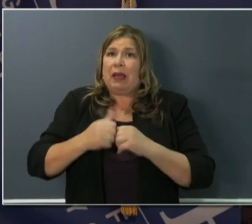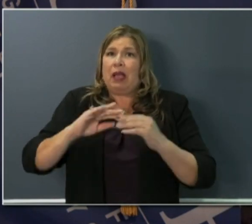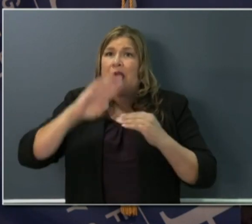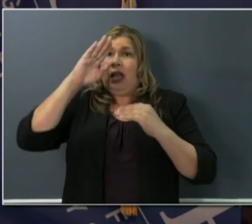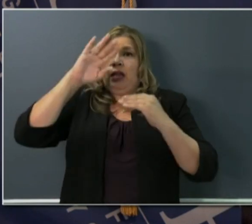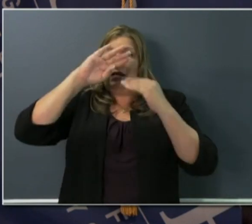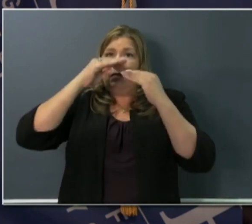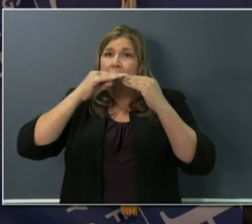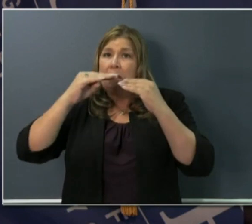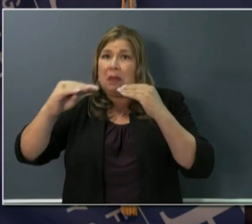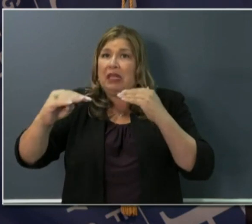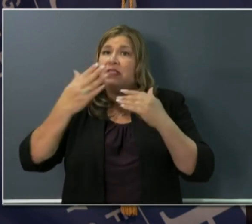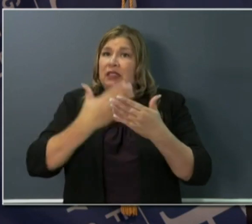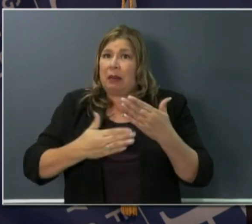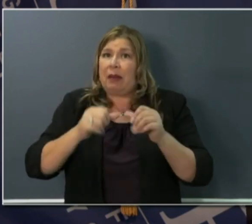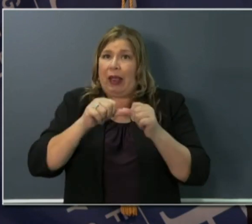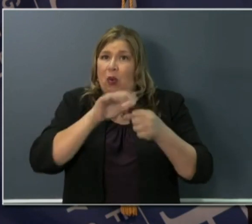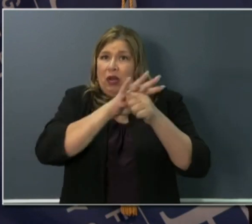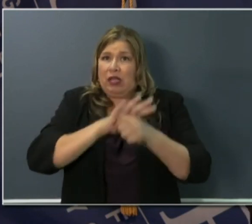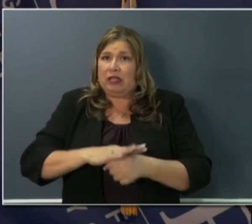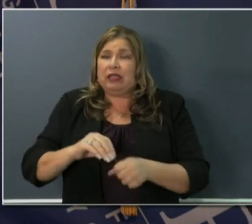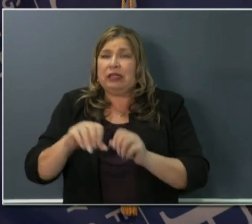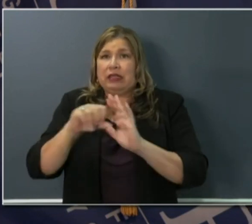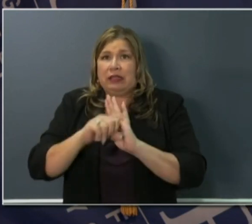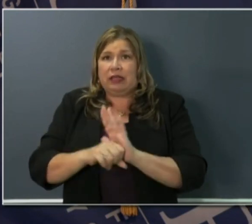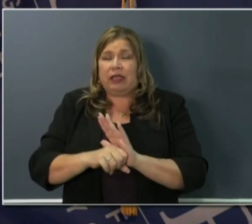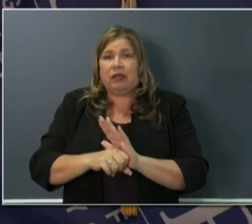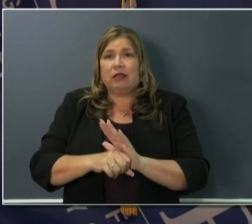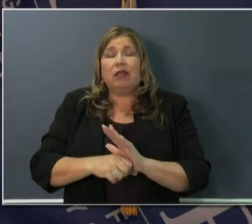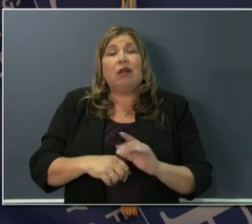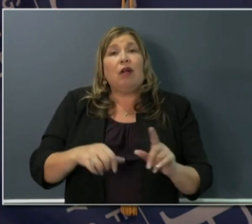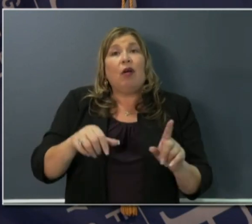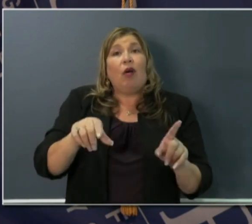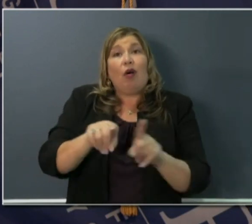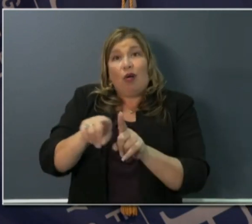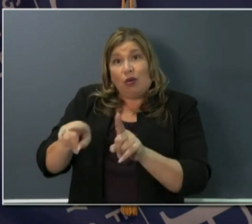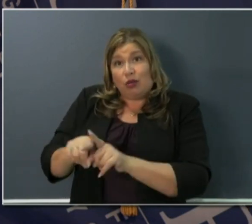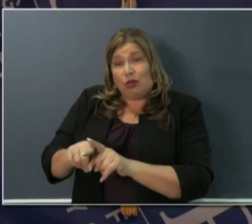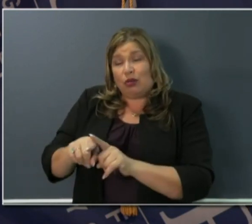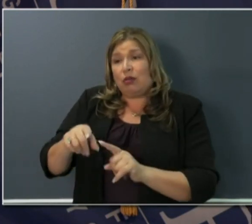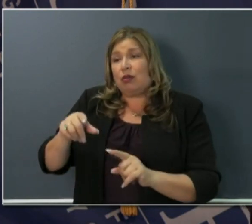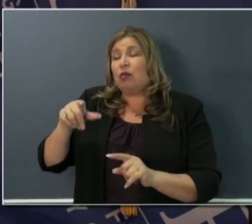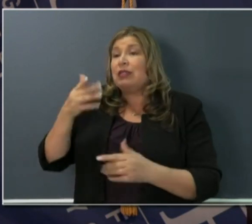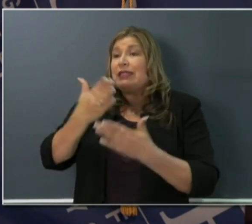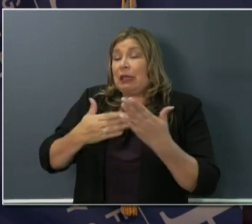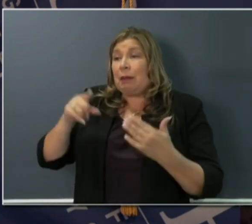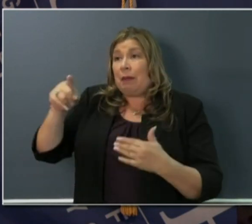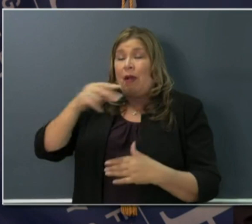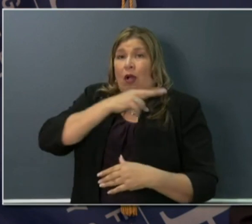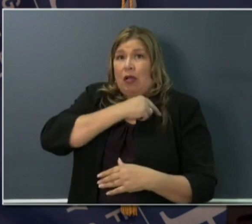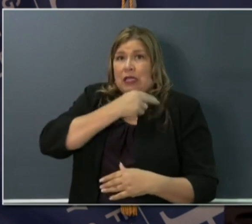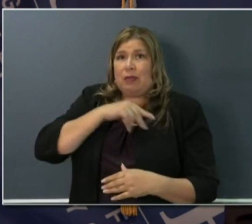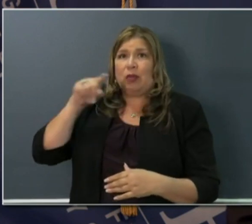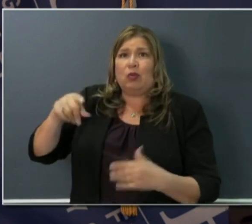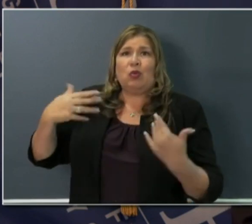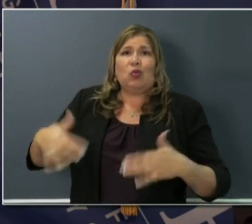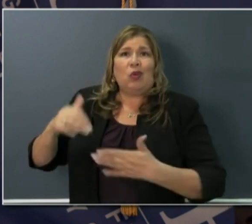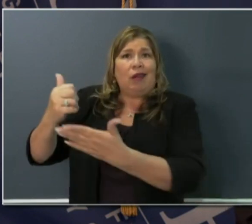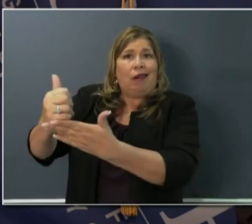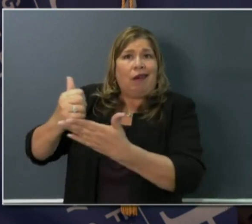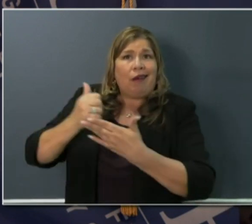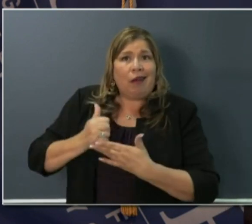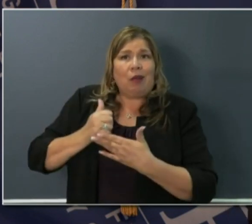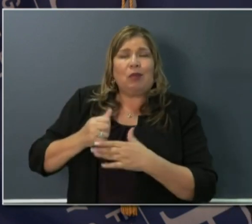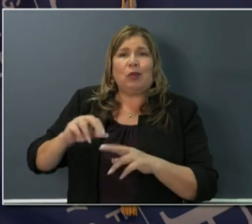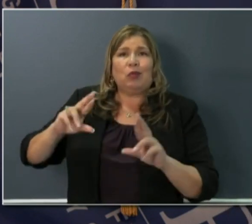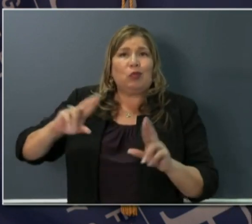of the state. And we believe also that our hospitals, because of their forward-thinking nature, have helped to do a lot to